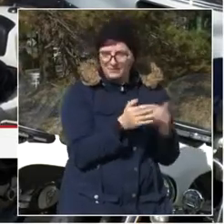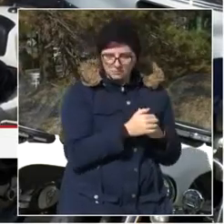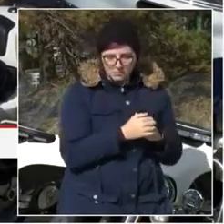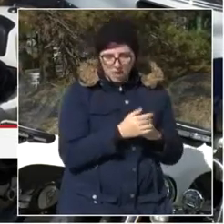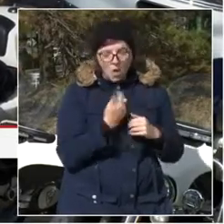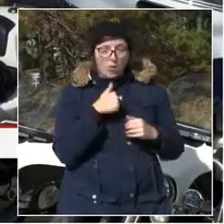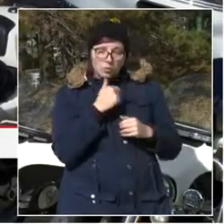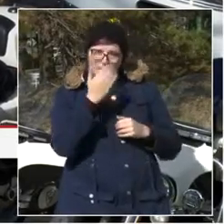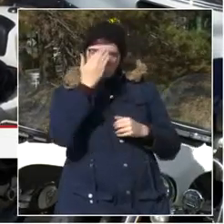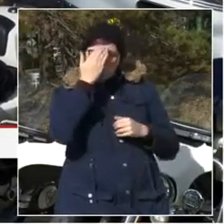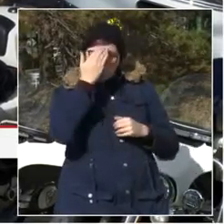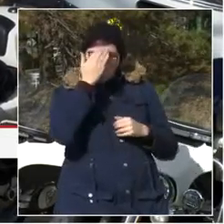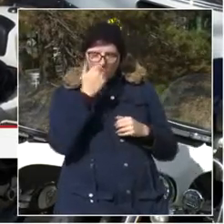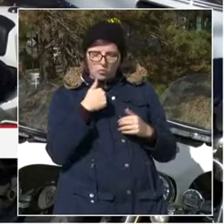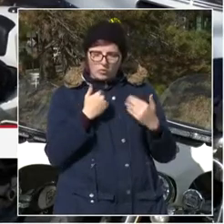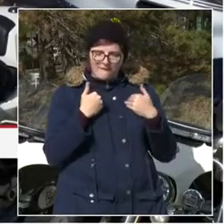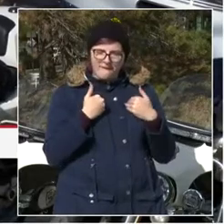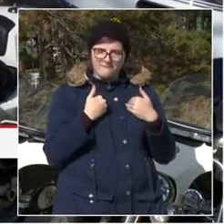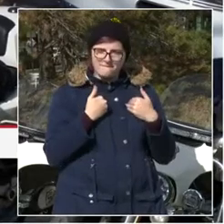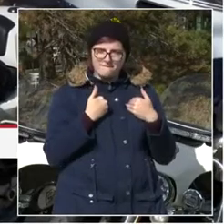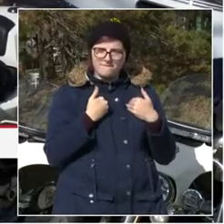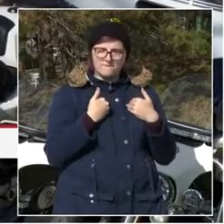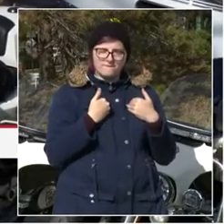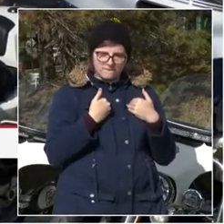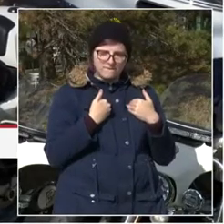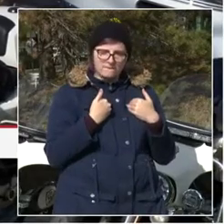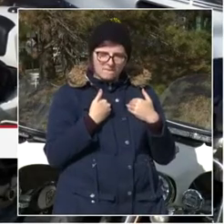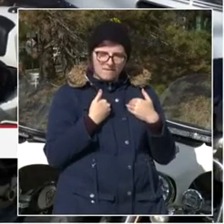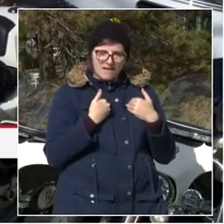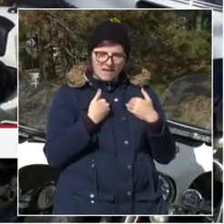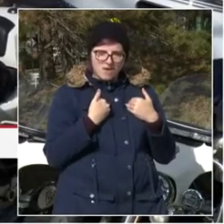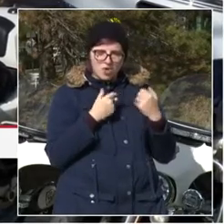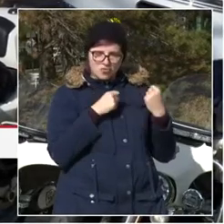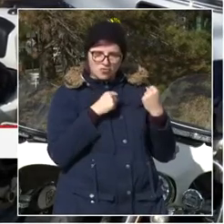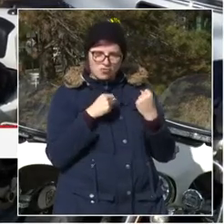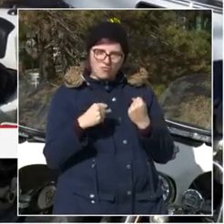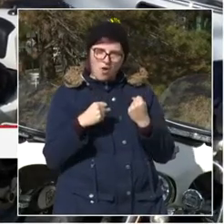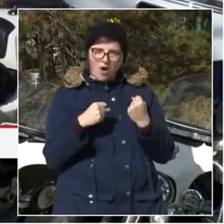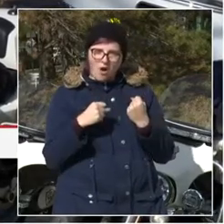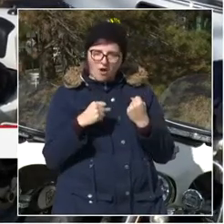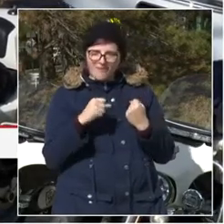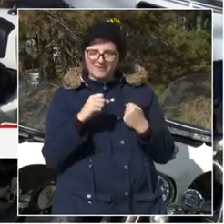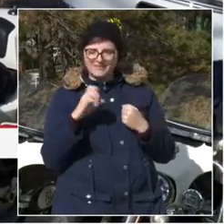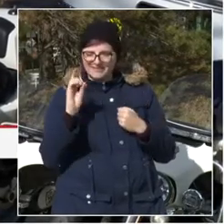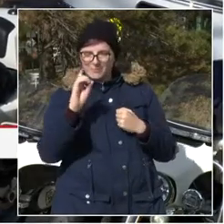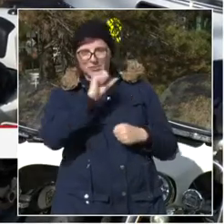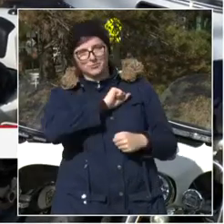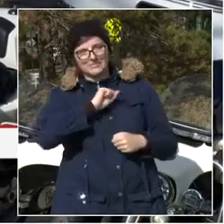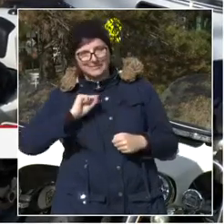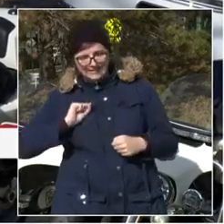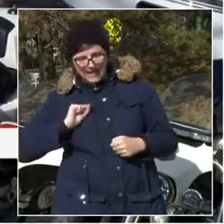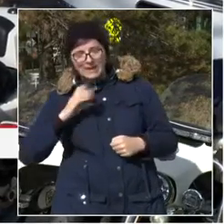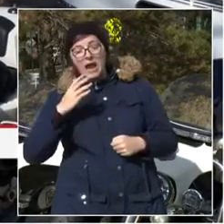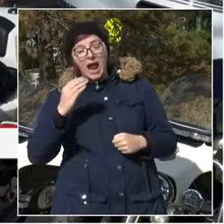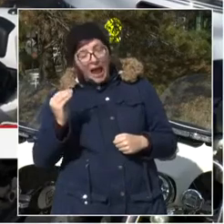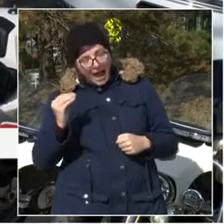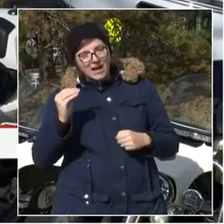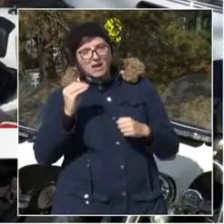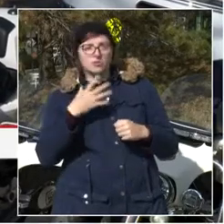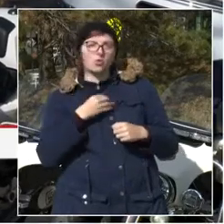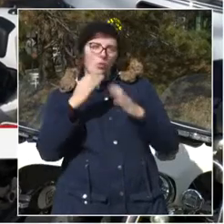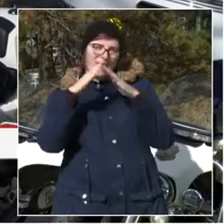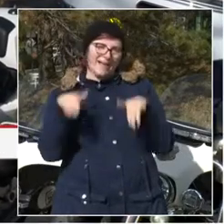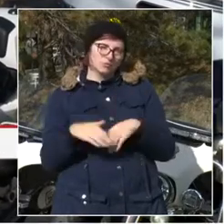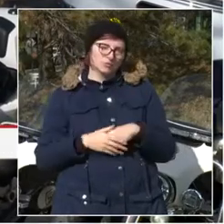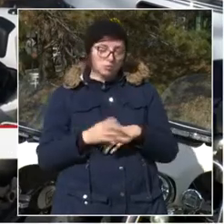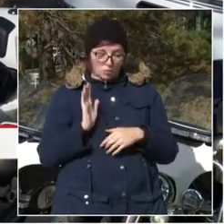we know that we have a very significant backstop in the Senate and with the White House. So our job is to